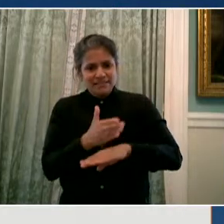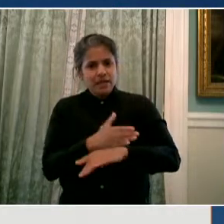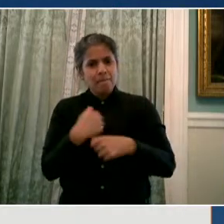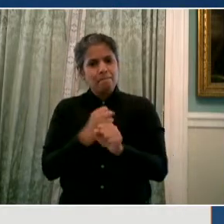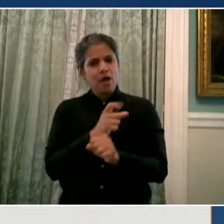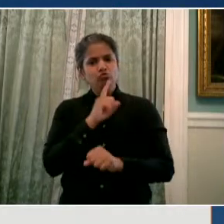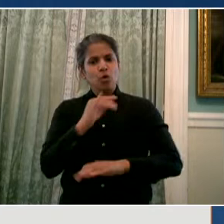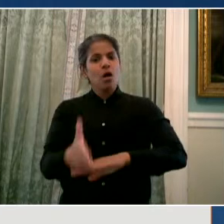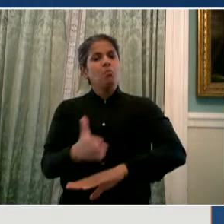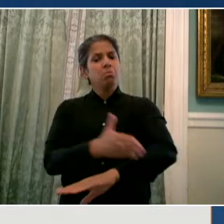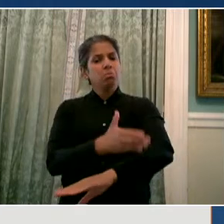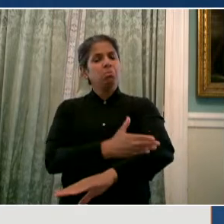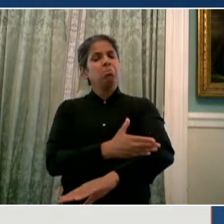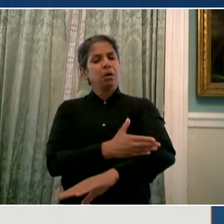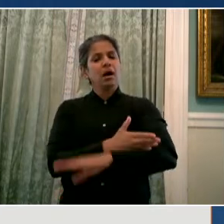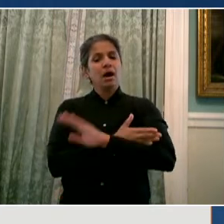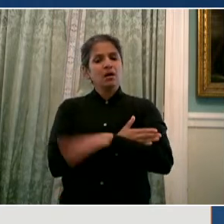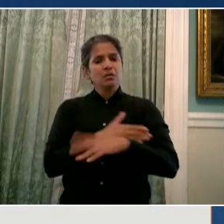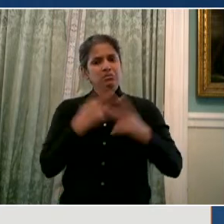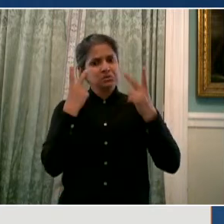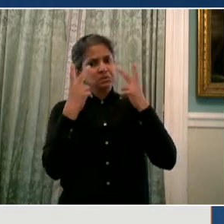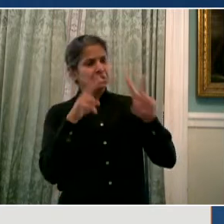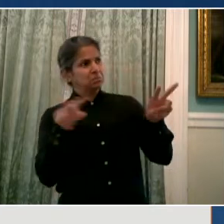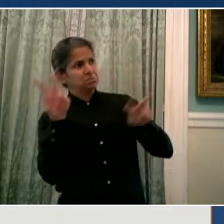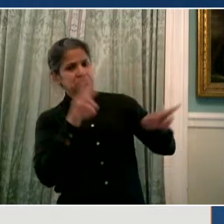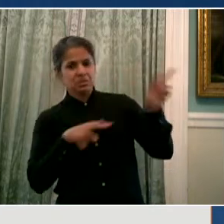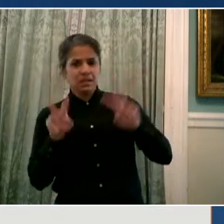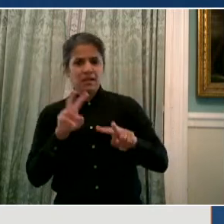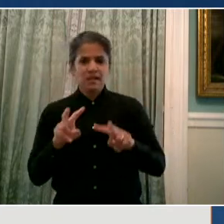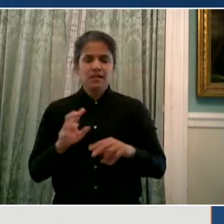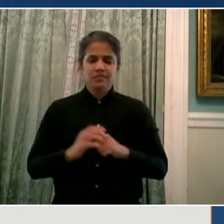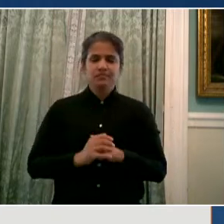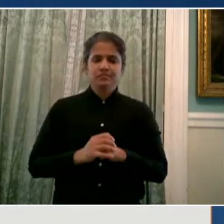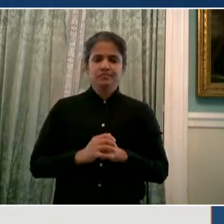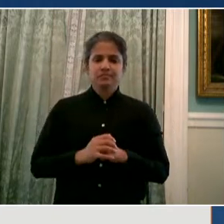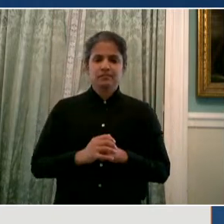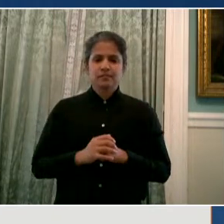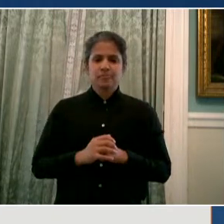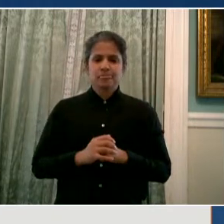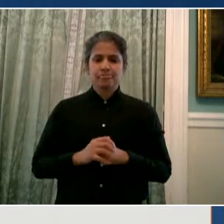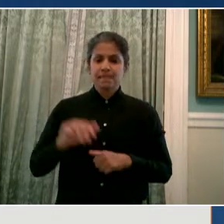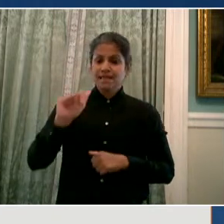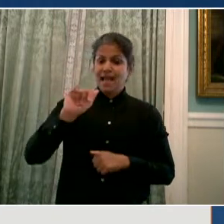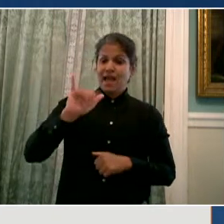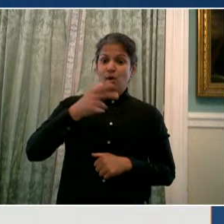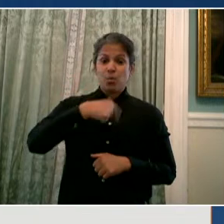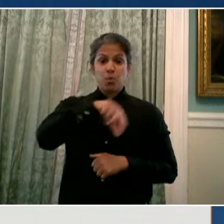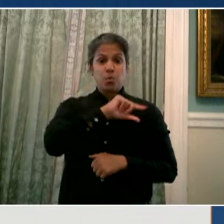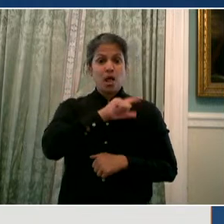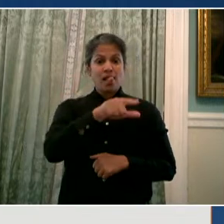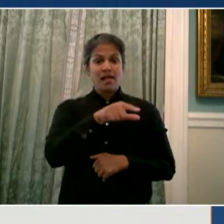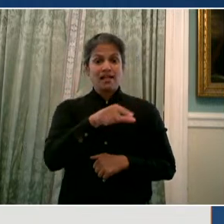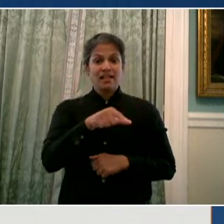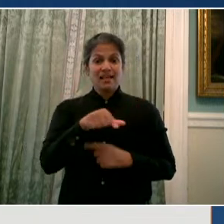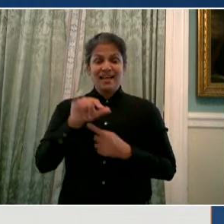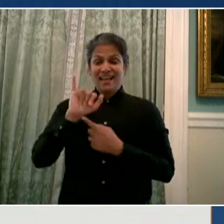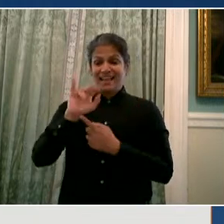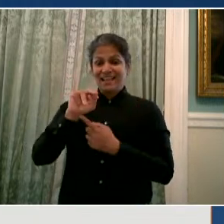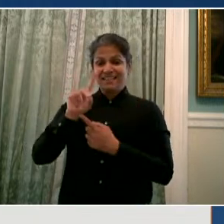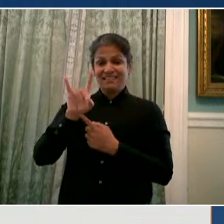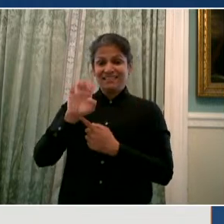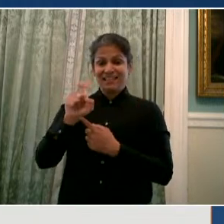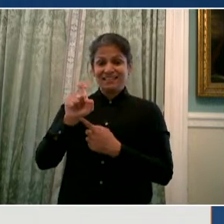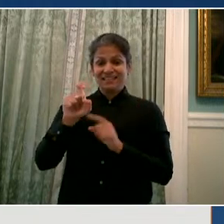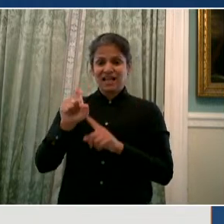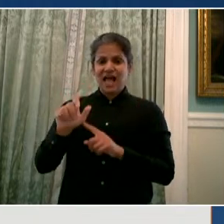is unrestricted. AQIs, which is the air quality index, you can see that on the screen right now, is within 30